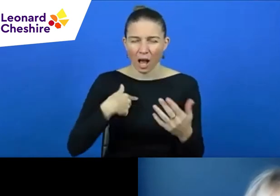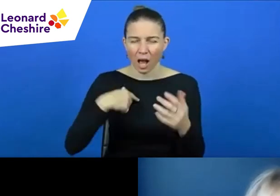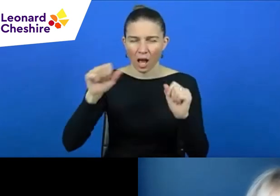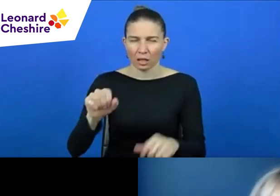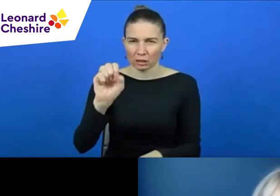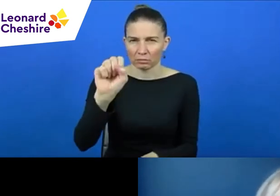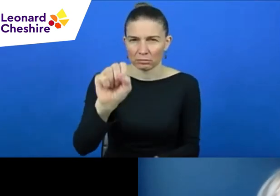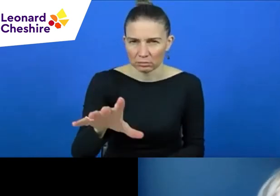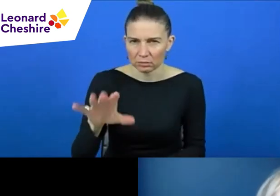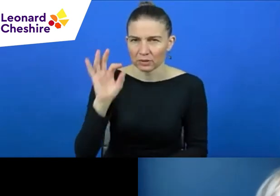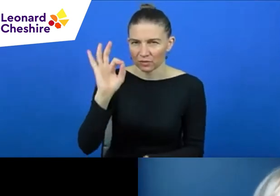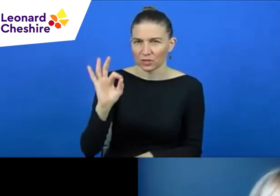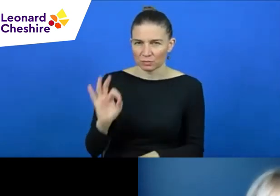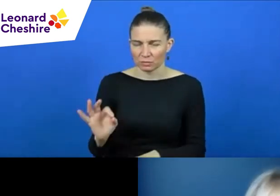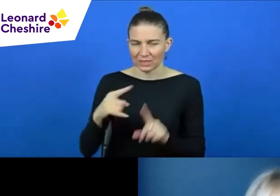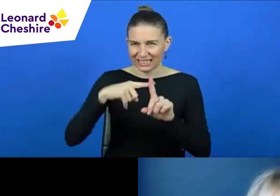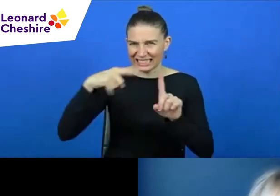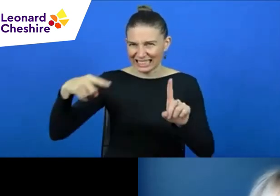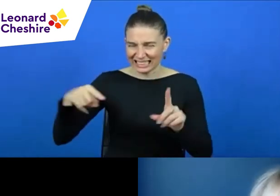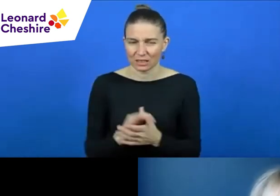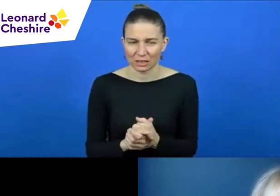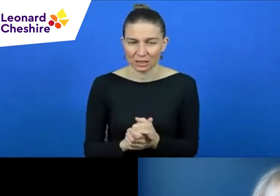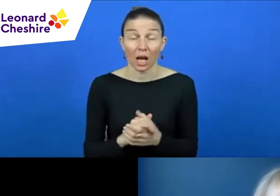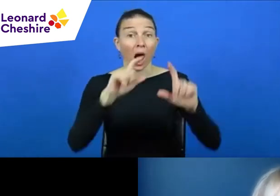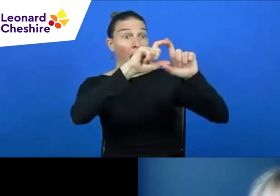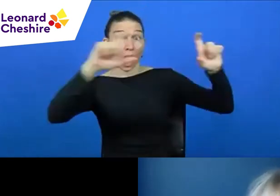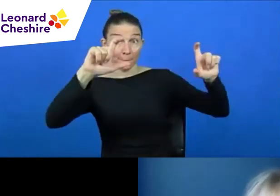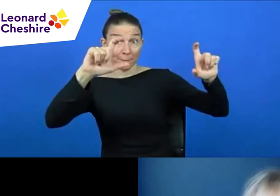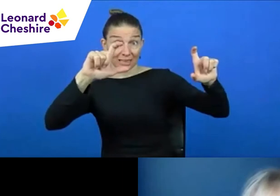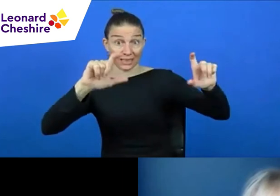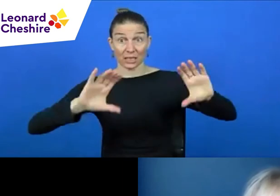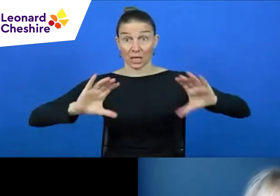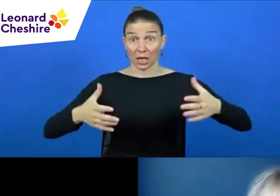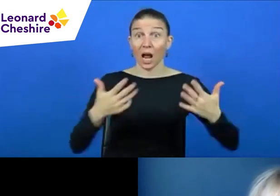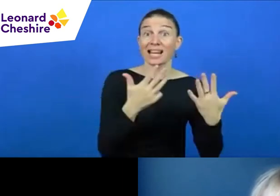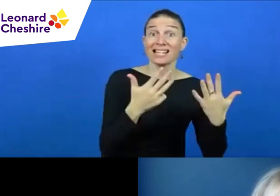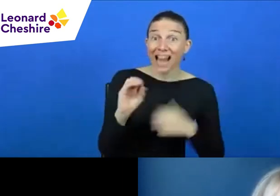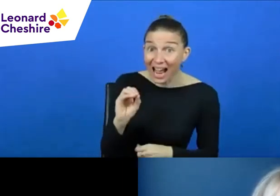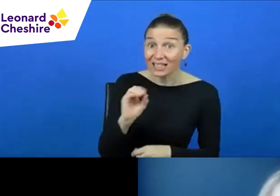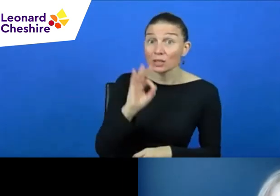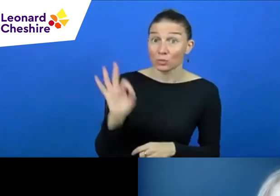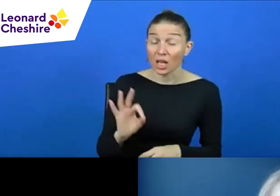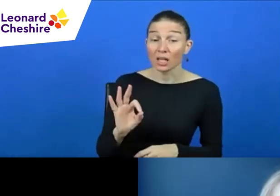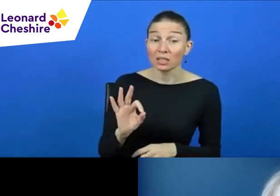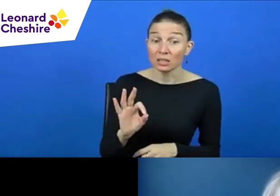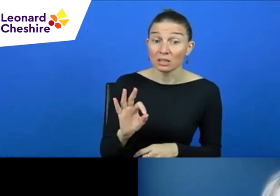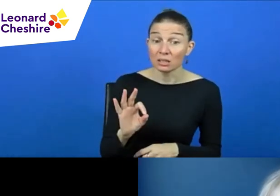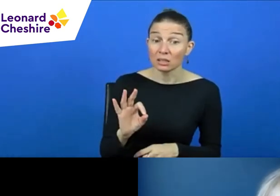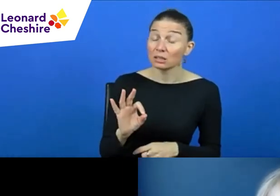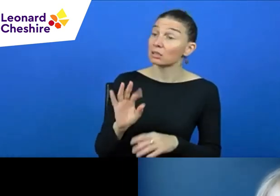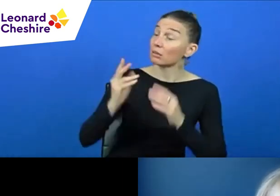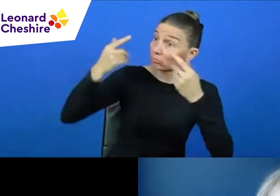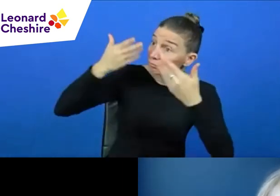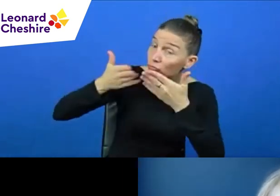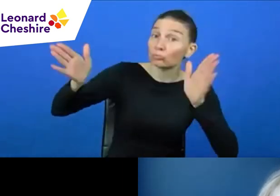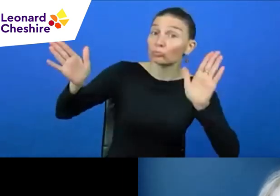Valuable 500 was formed, is 90% of our companies are very public about being passionate about, you know, inclusion and diversity, but